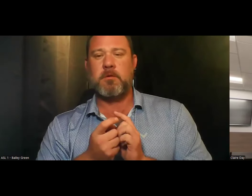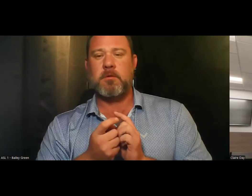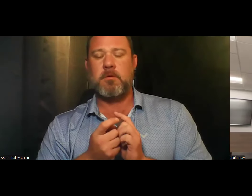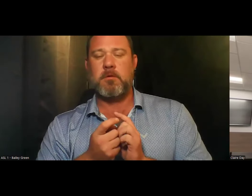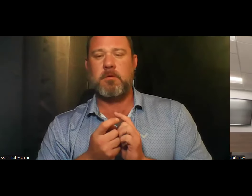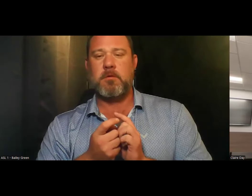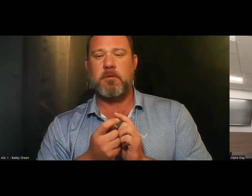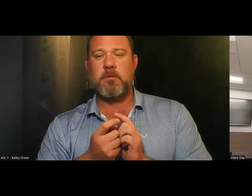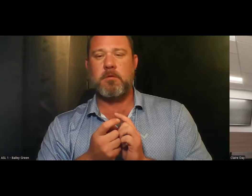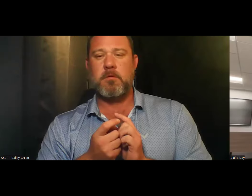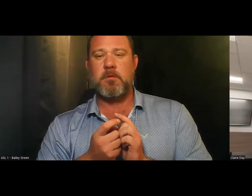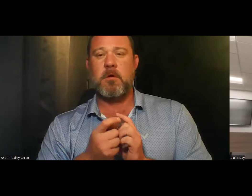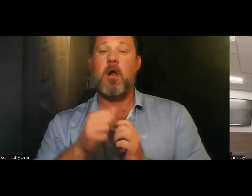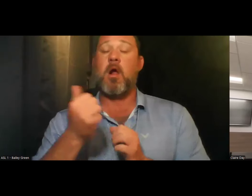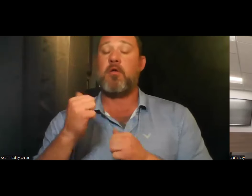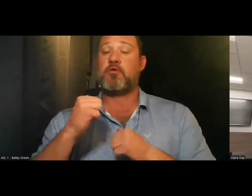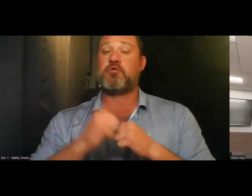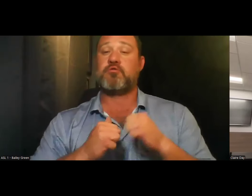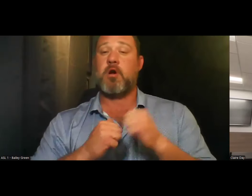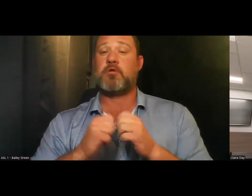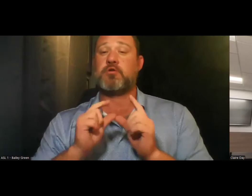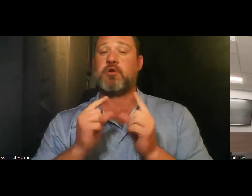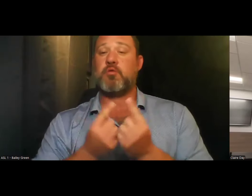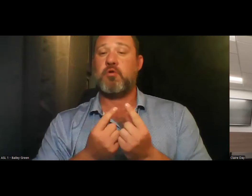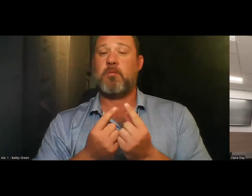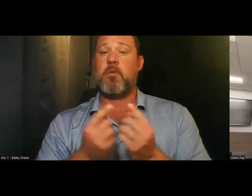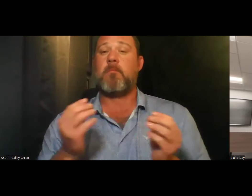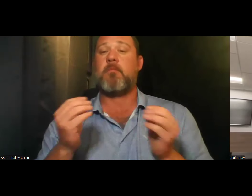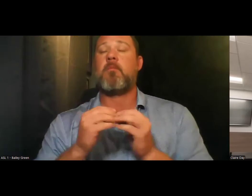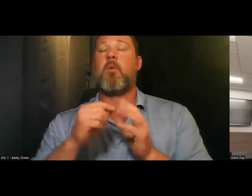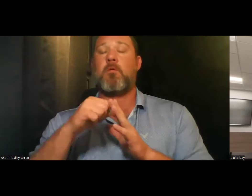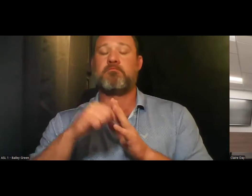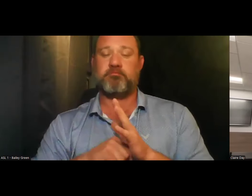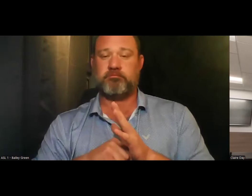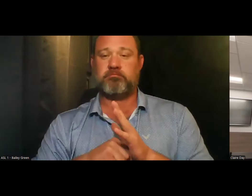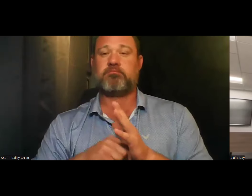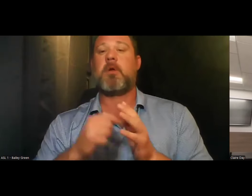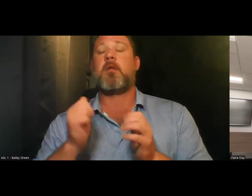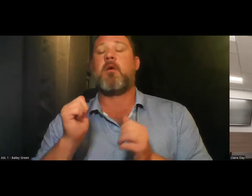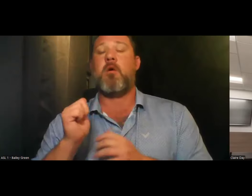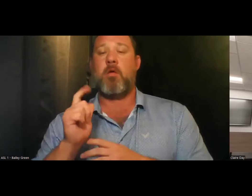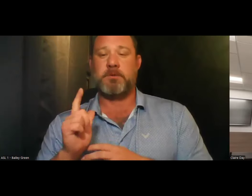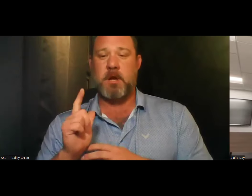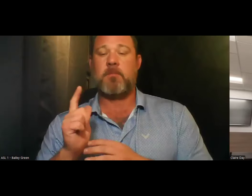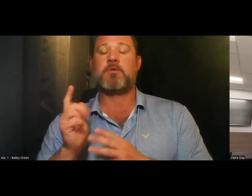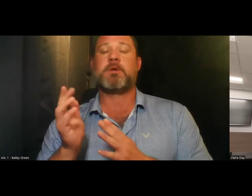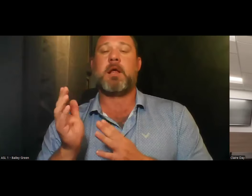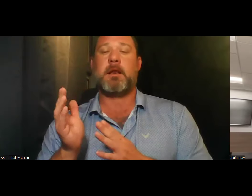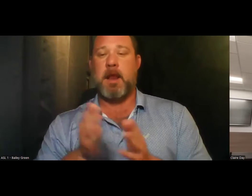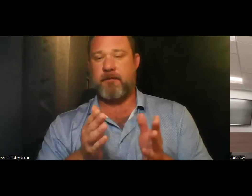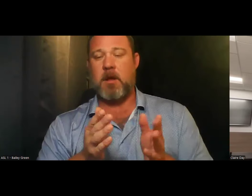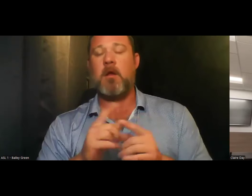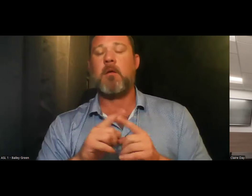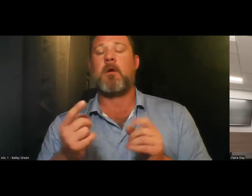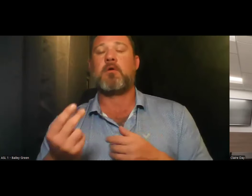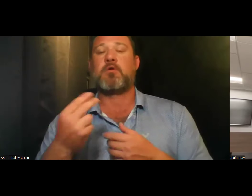potential group was our structured group, which, as you can imagine, was far more detailed. They also had an Alzheimer's Association navigator, but they were joined